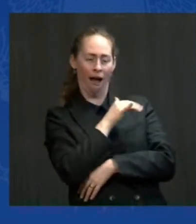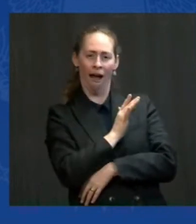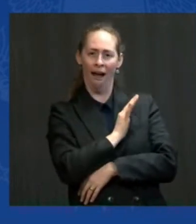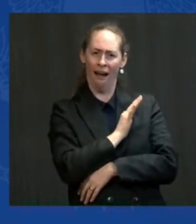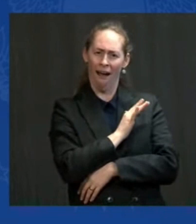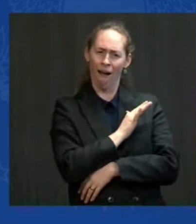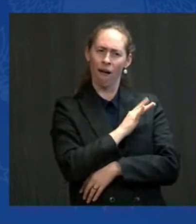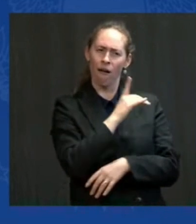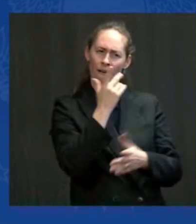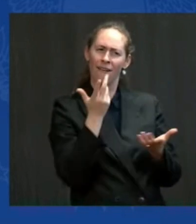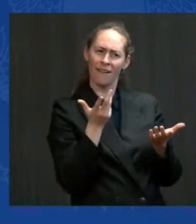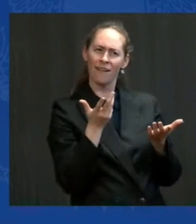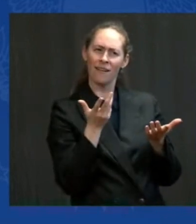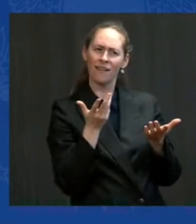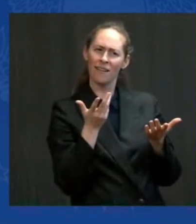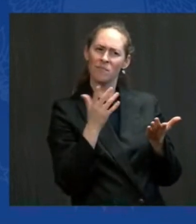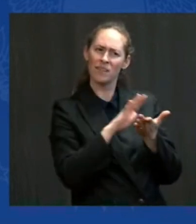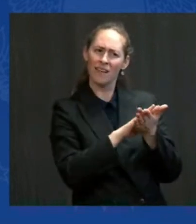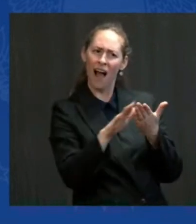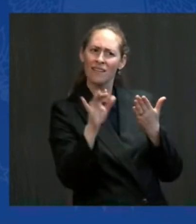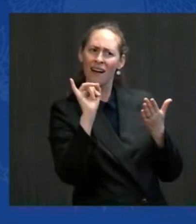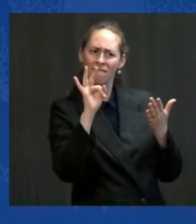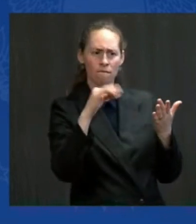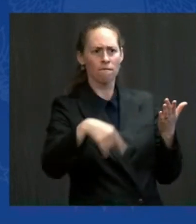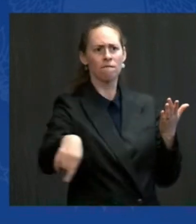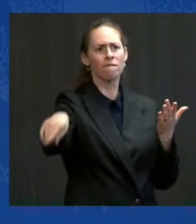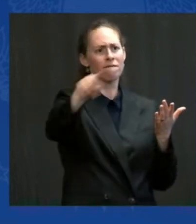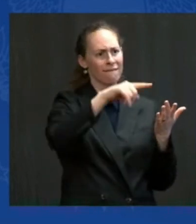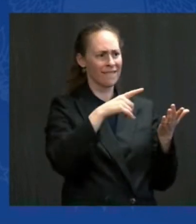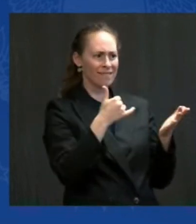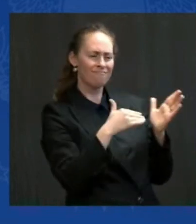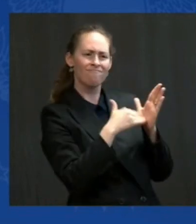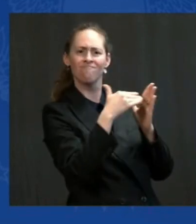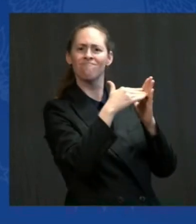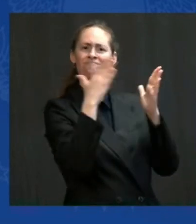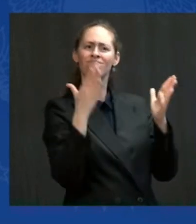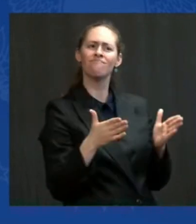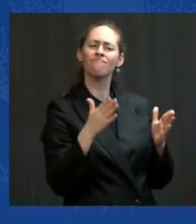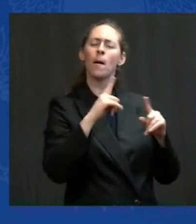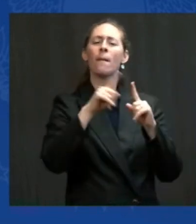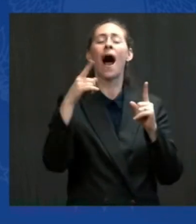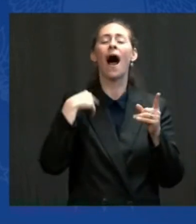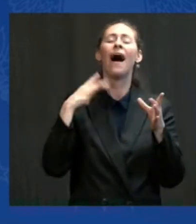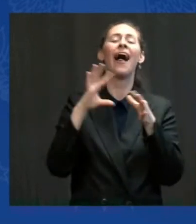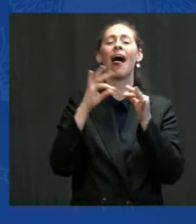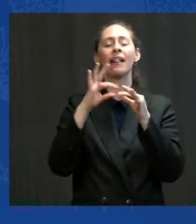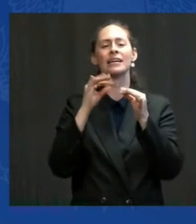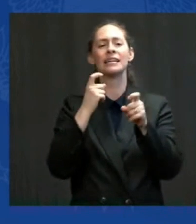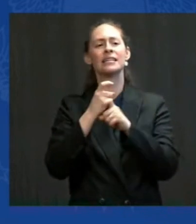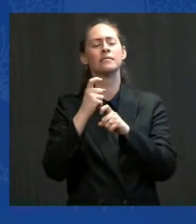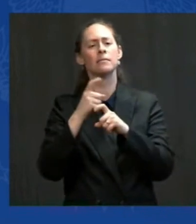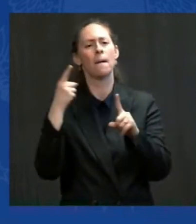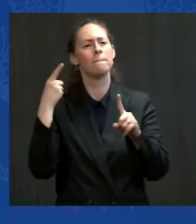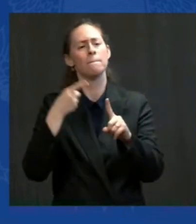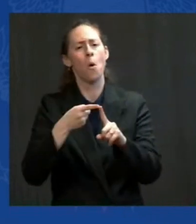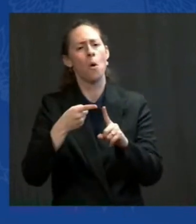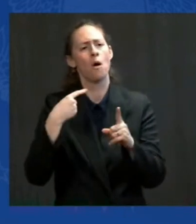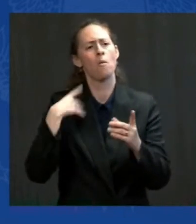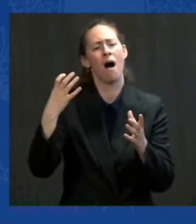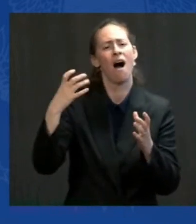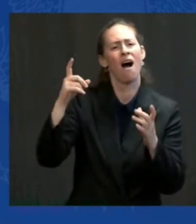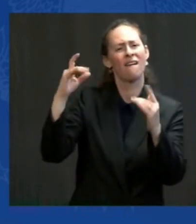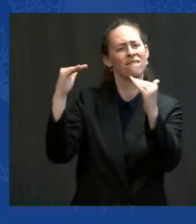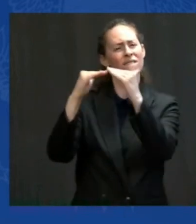Congress. But having said that, all kidding aside, everybody has to pay their fair share. I'm not trying to